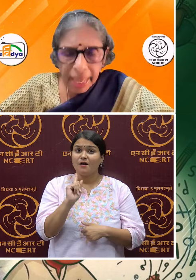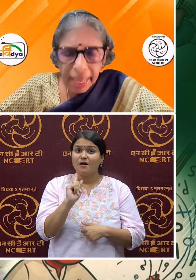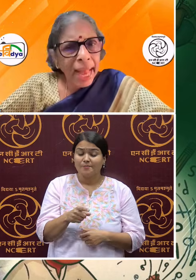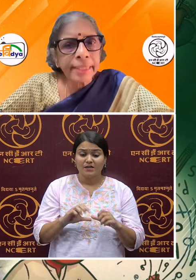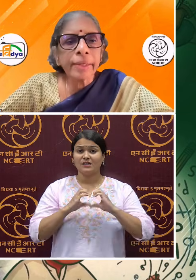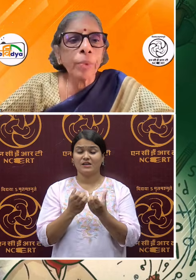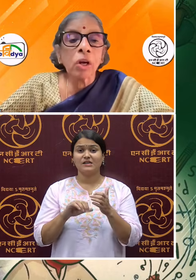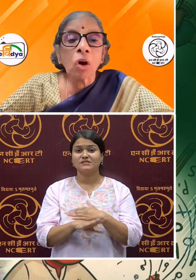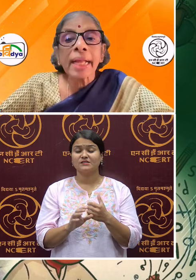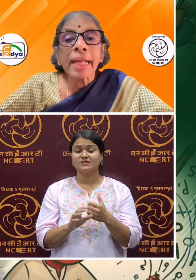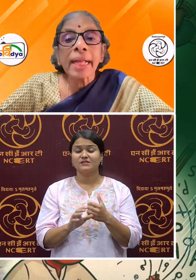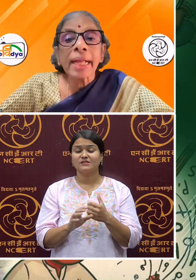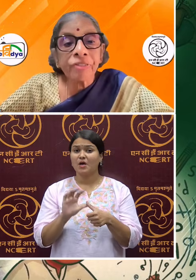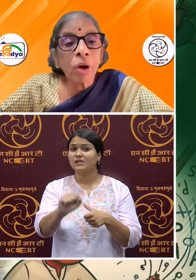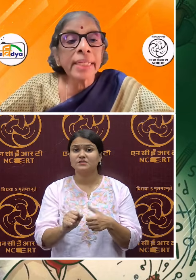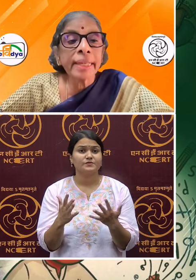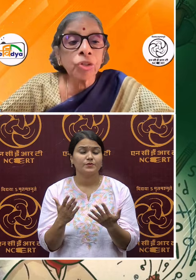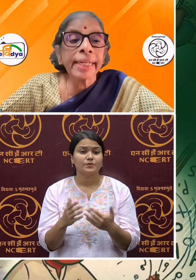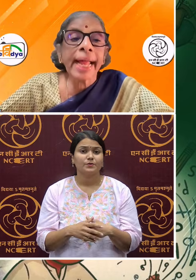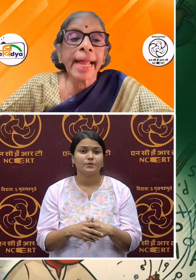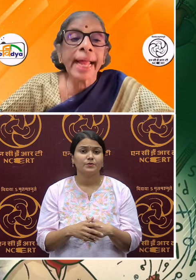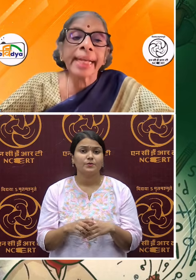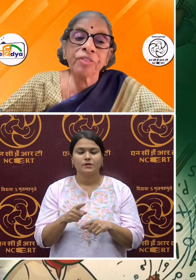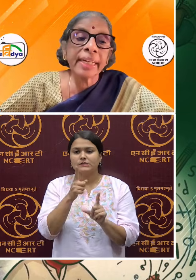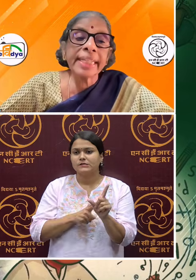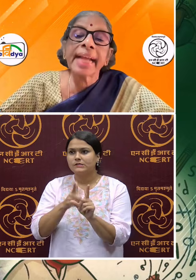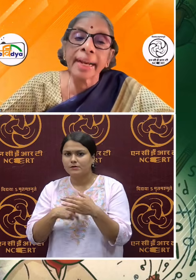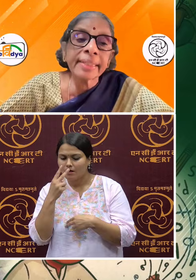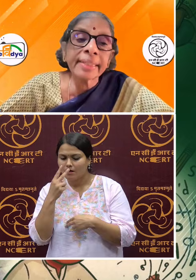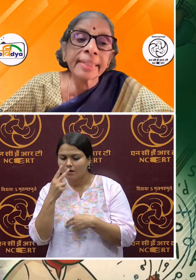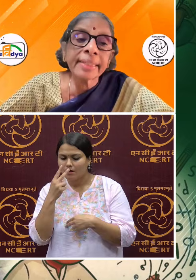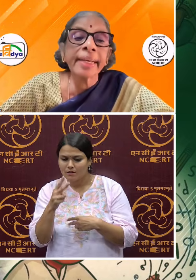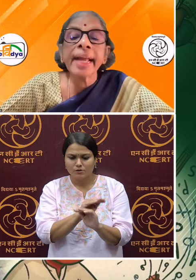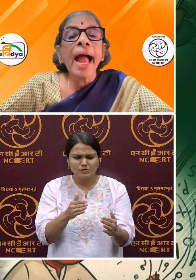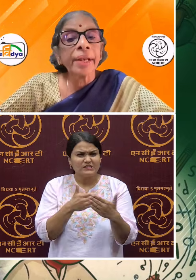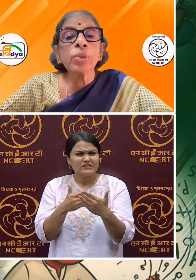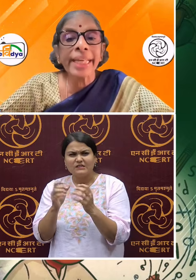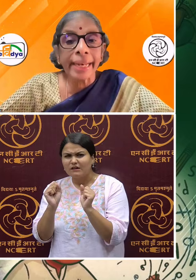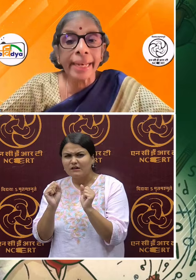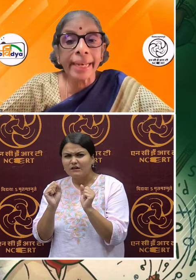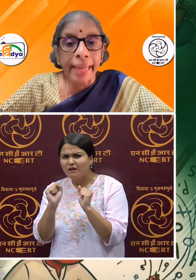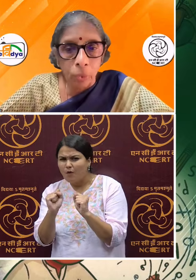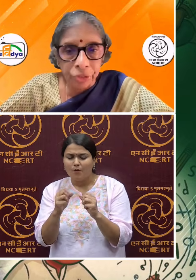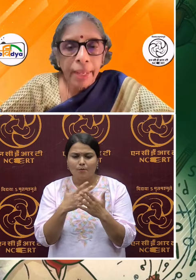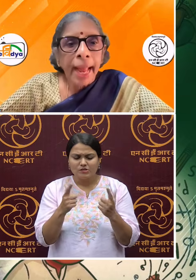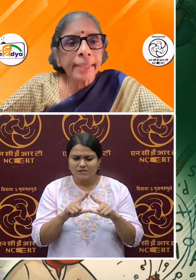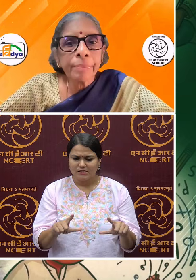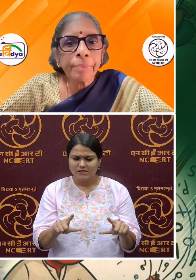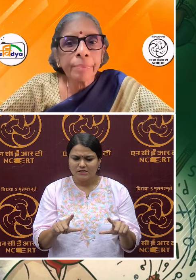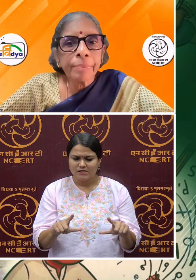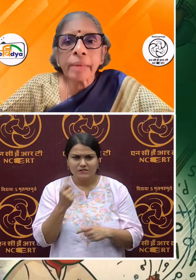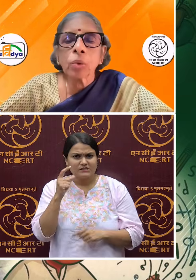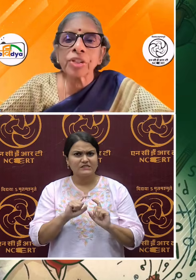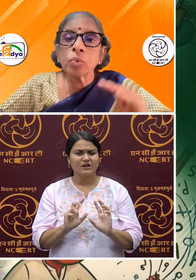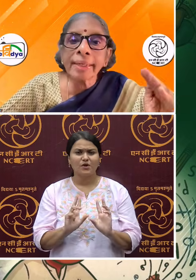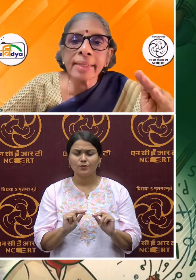class. As the years went along, they found that some children had difficulties in understanding and using language. And